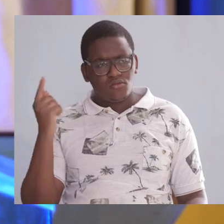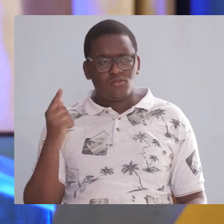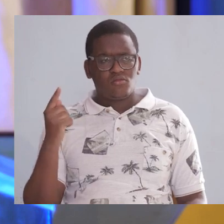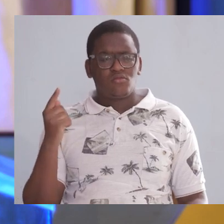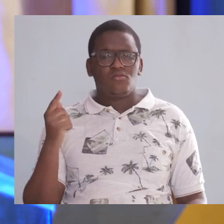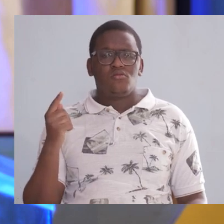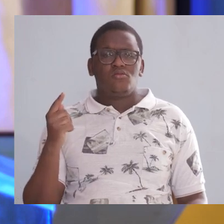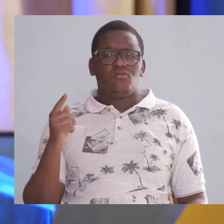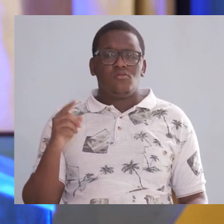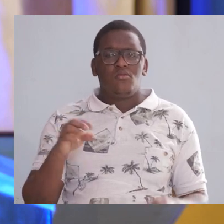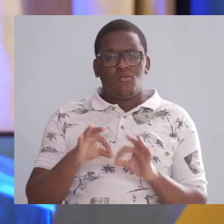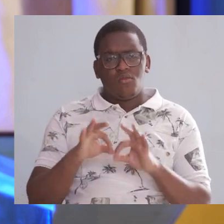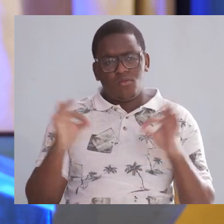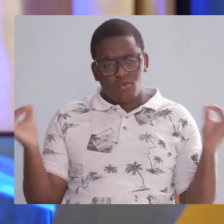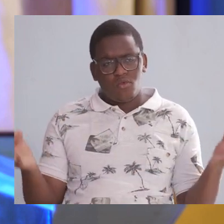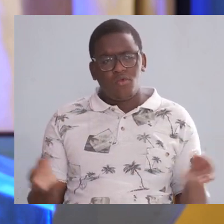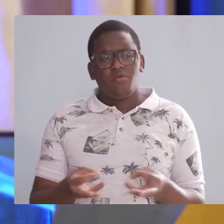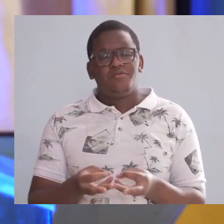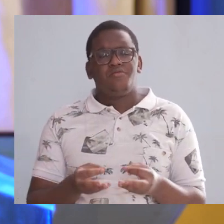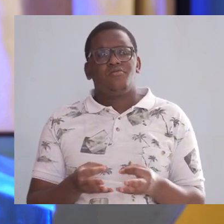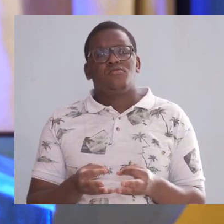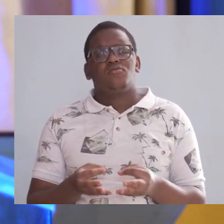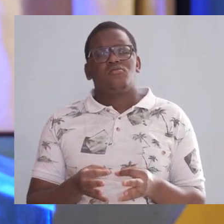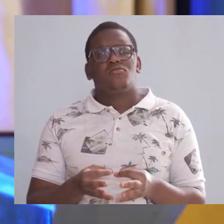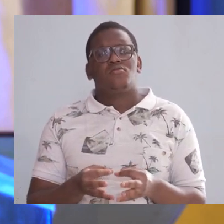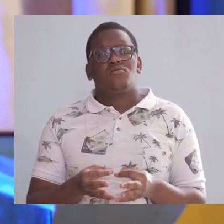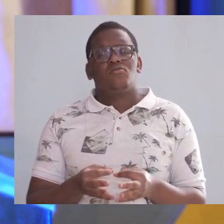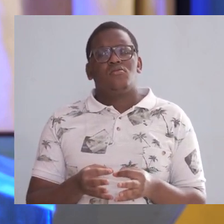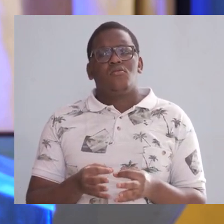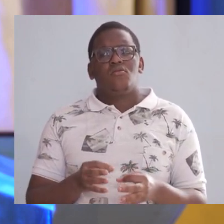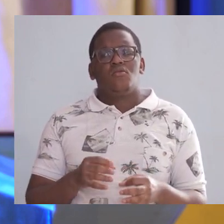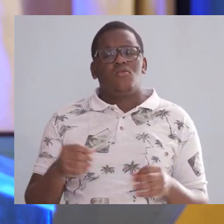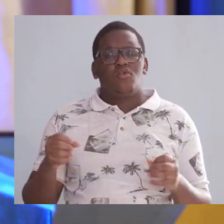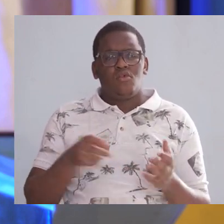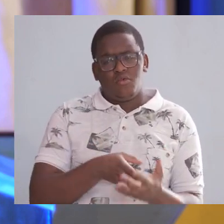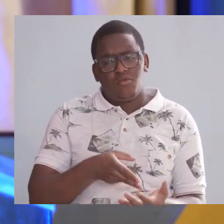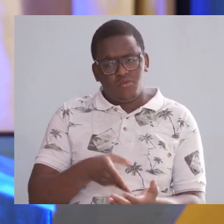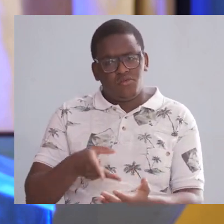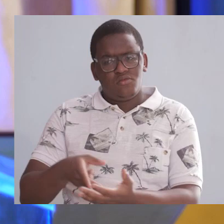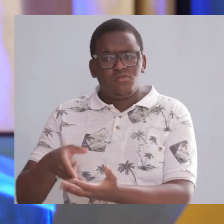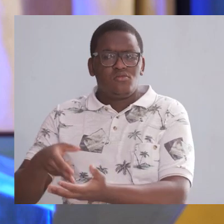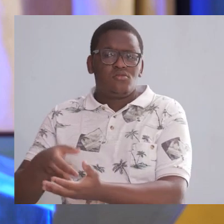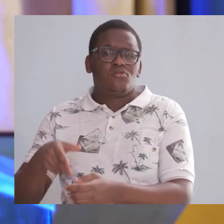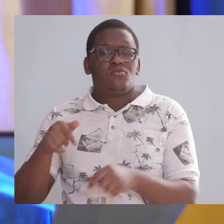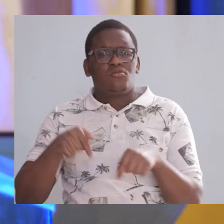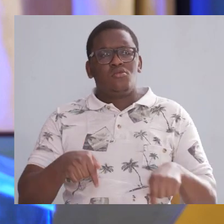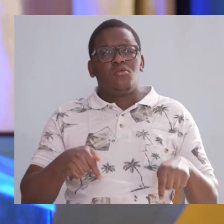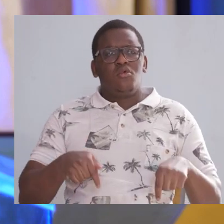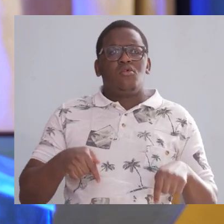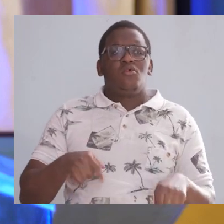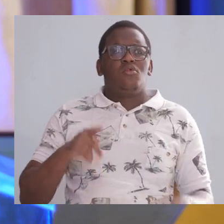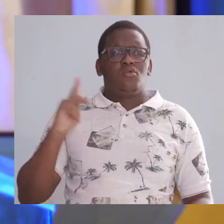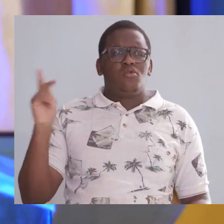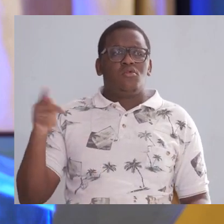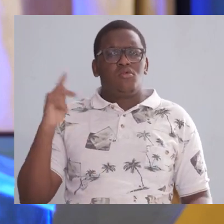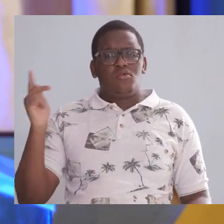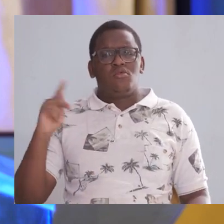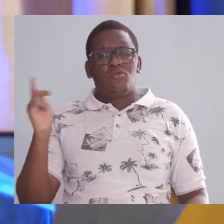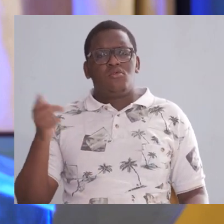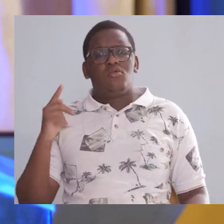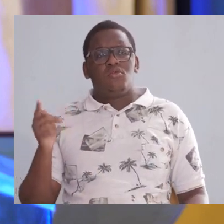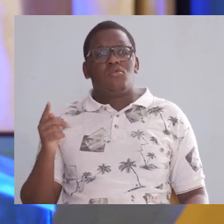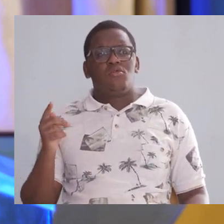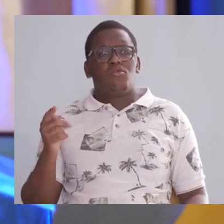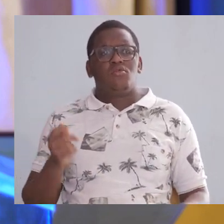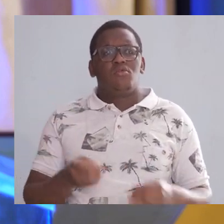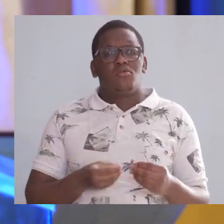Another member of the family who has been evading extradition here in Kenya had become a cash cow